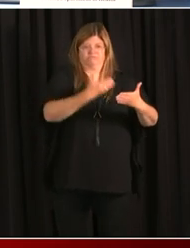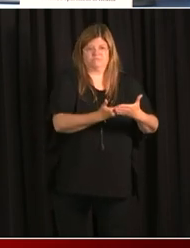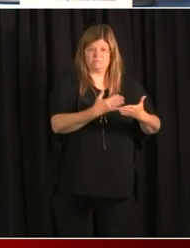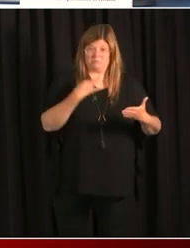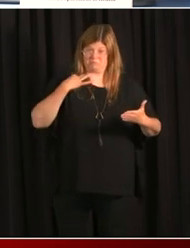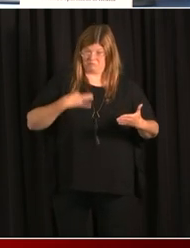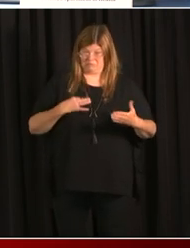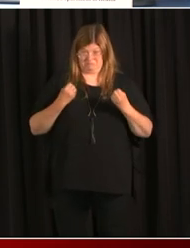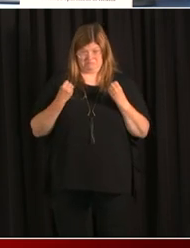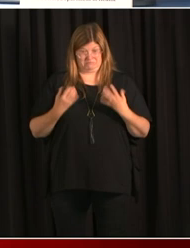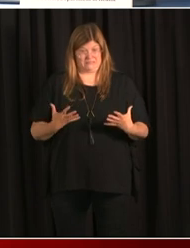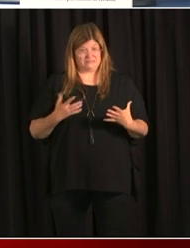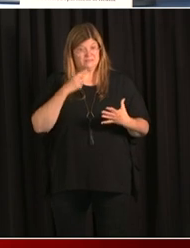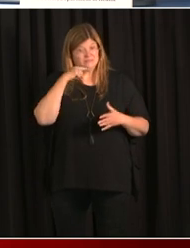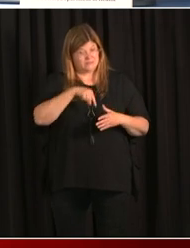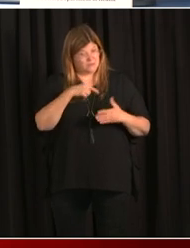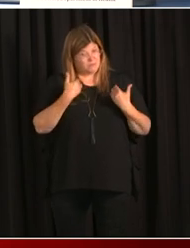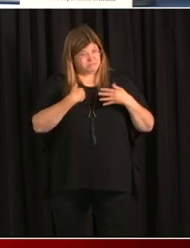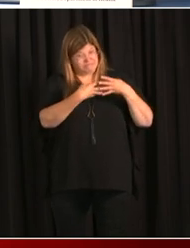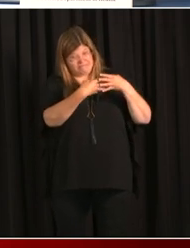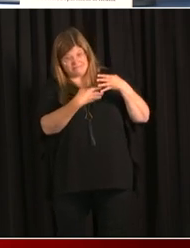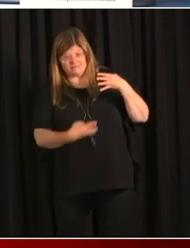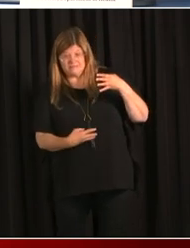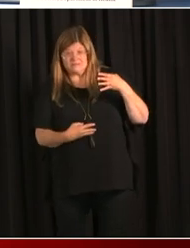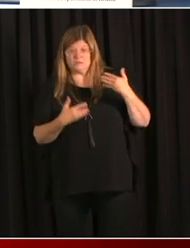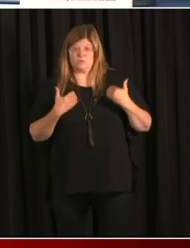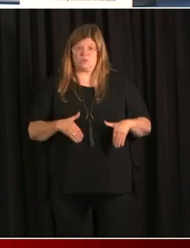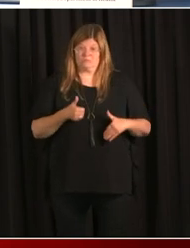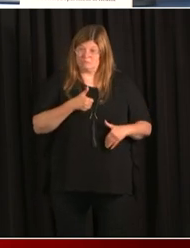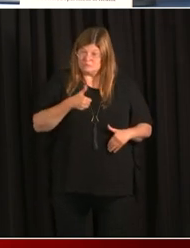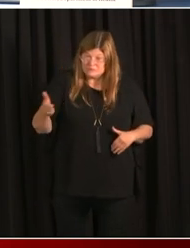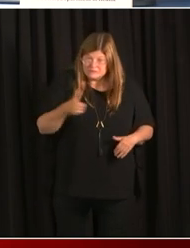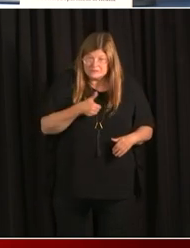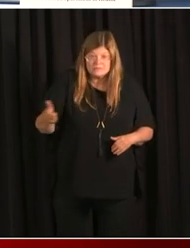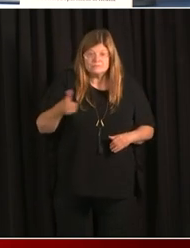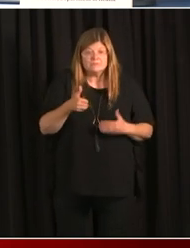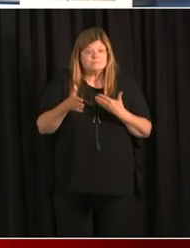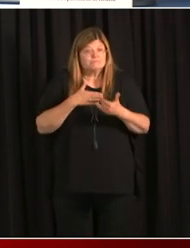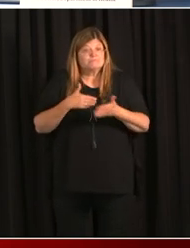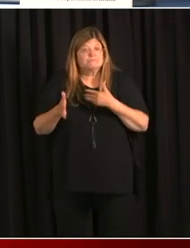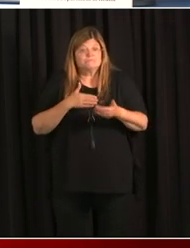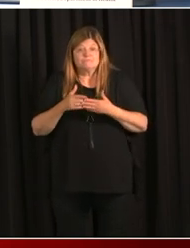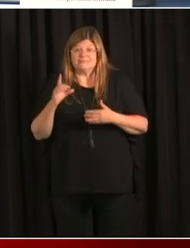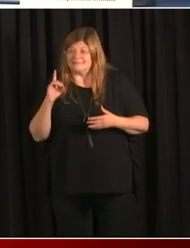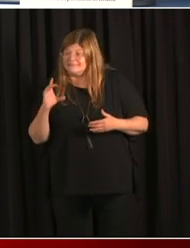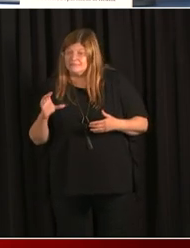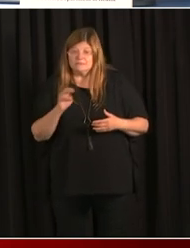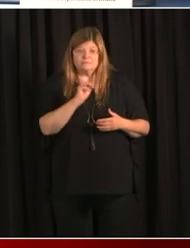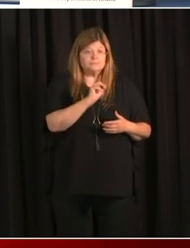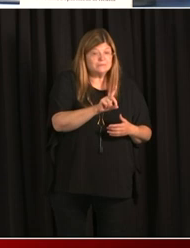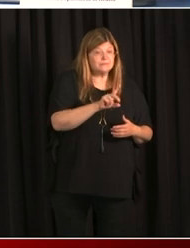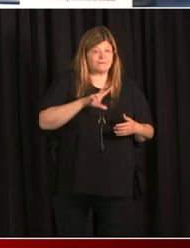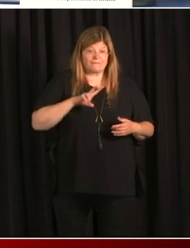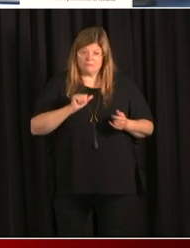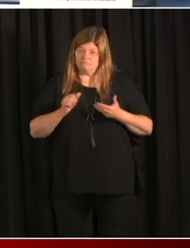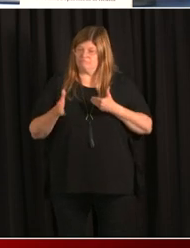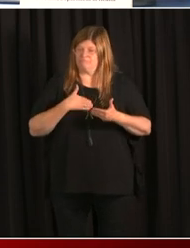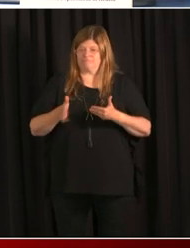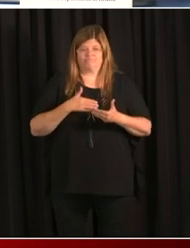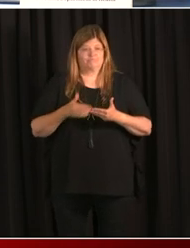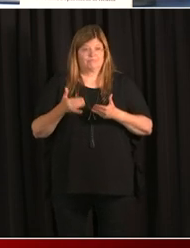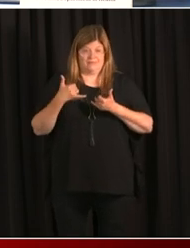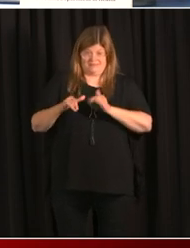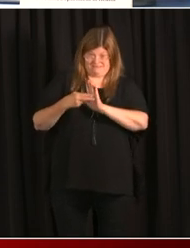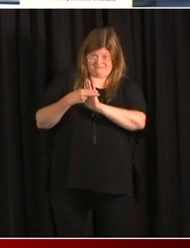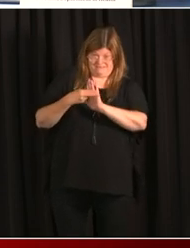of the benefits in the program are portable across the jurisdiction, recognizing that individuals who are diagnosed with